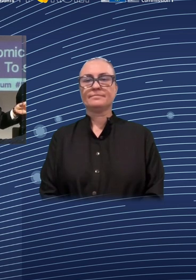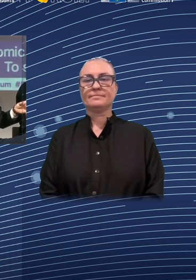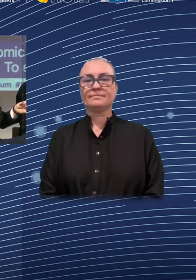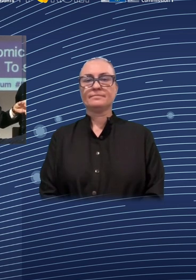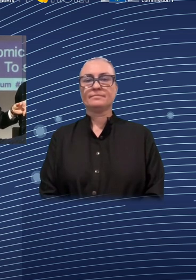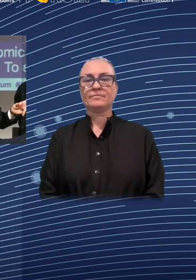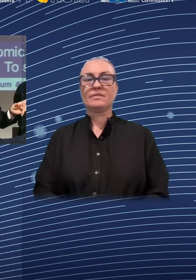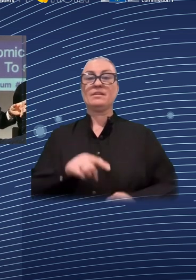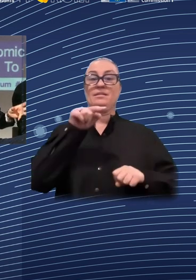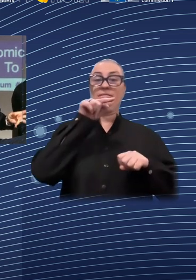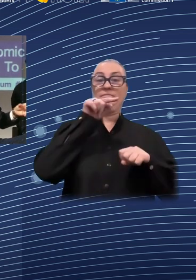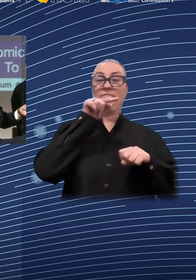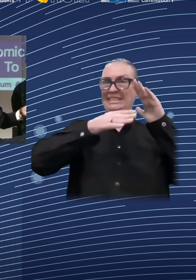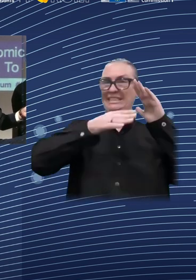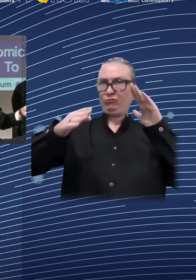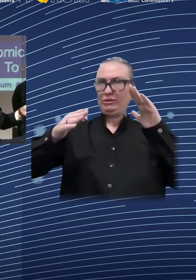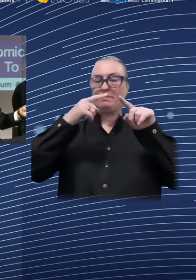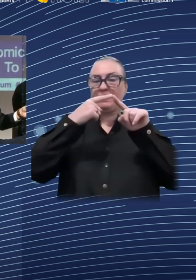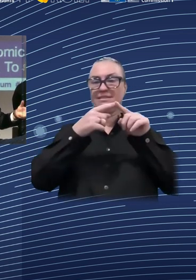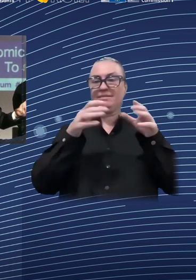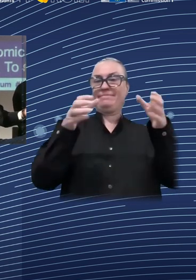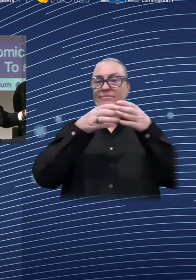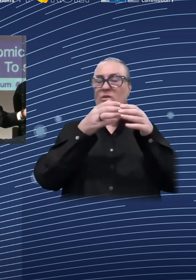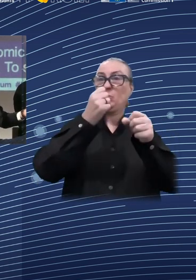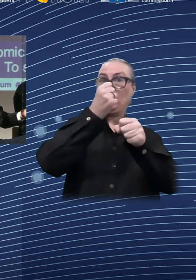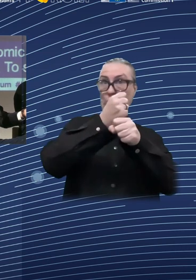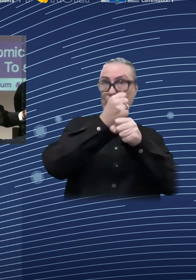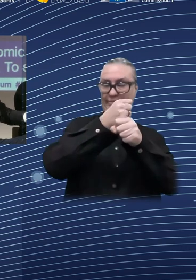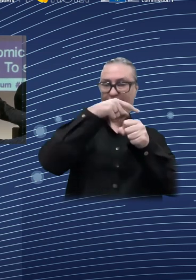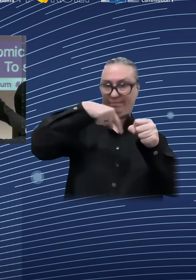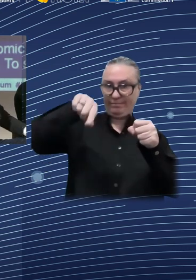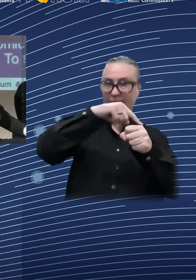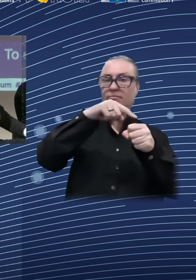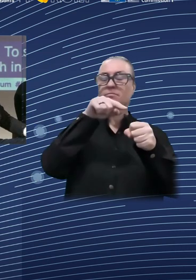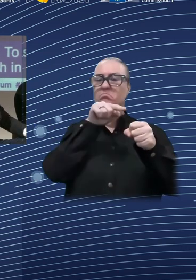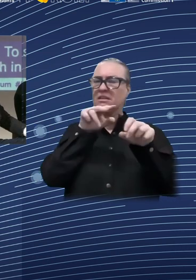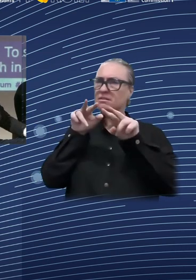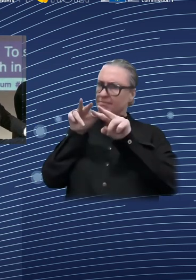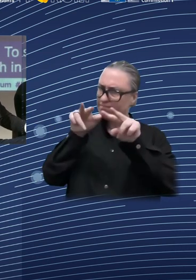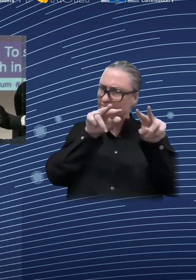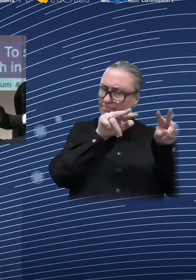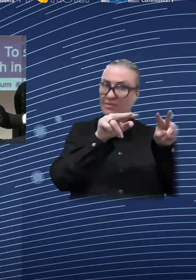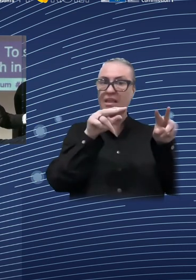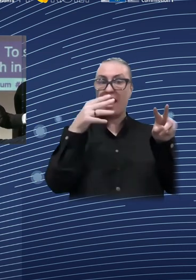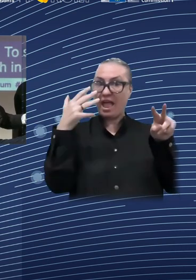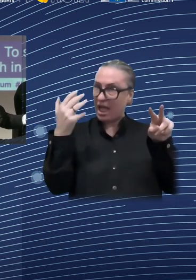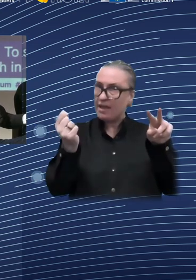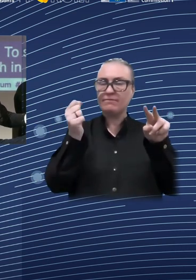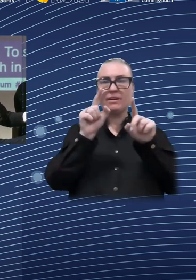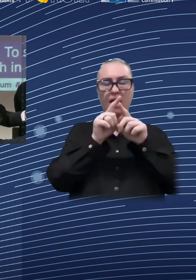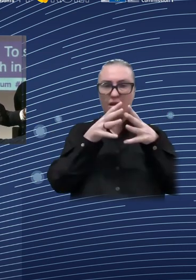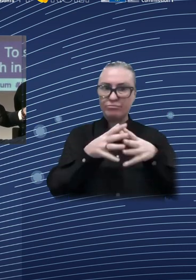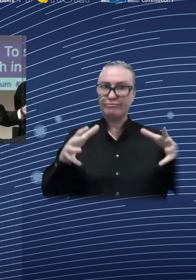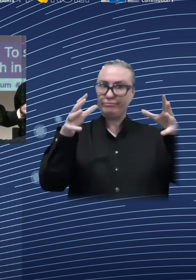skills that is not yet being met. So to take AI as an example, in the last 4 years, through the Human Capital